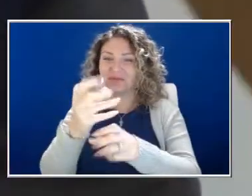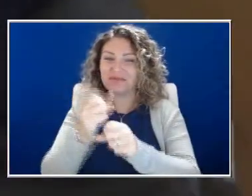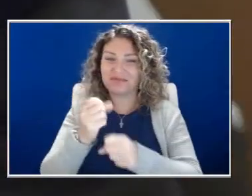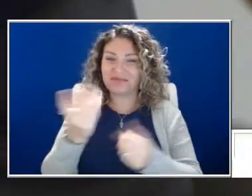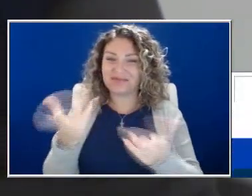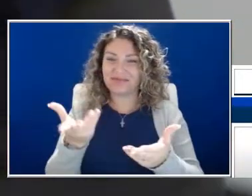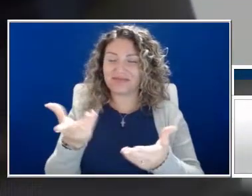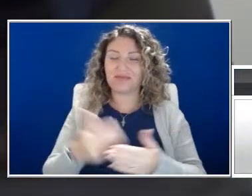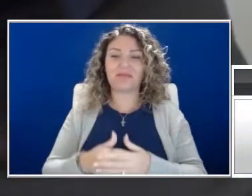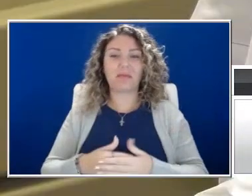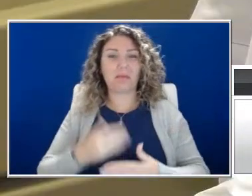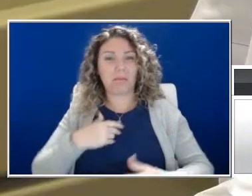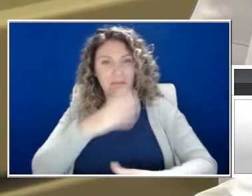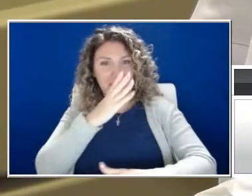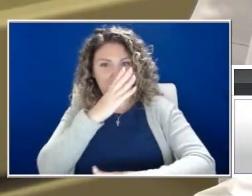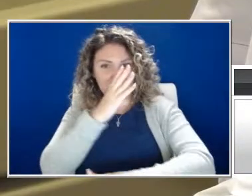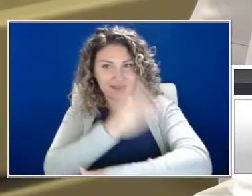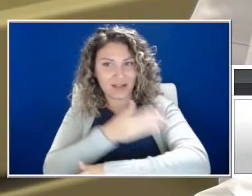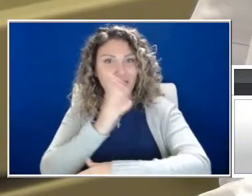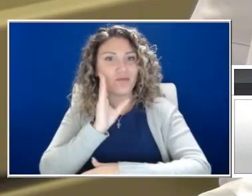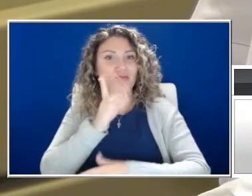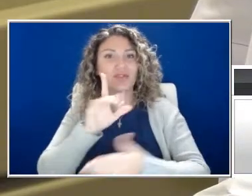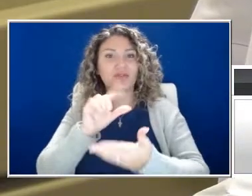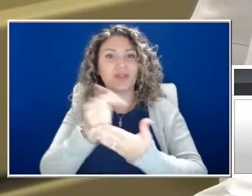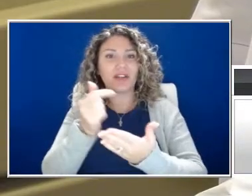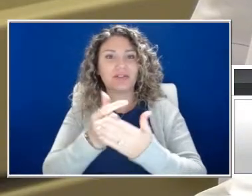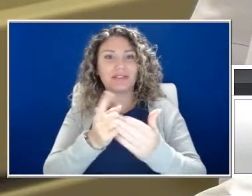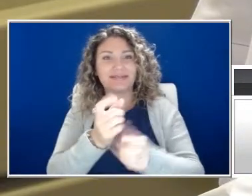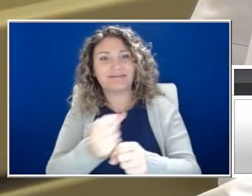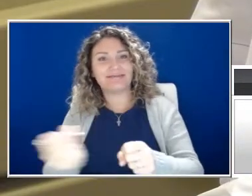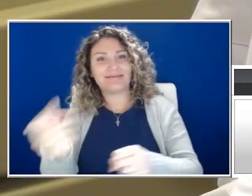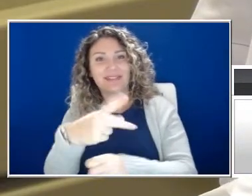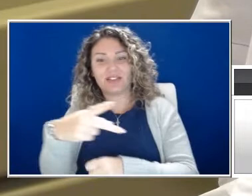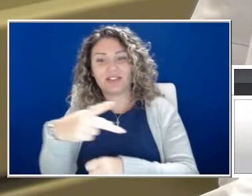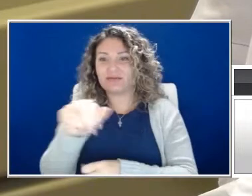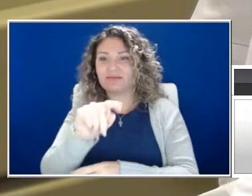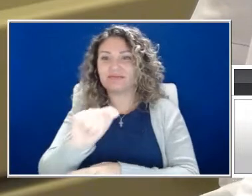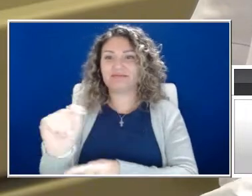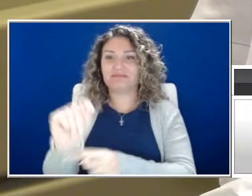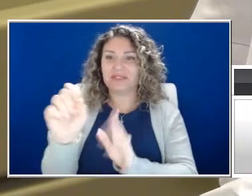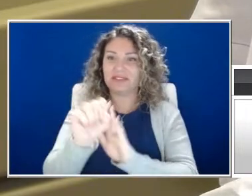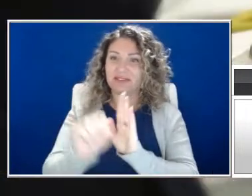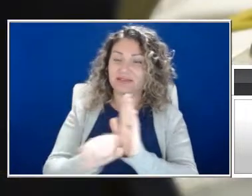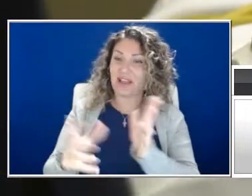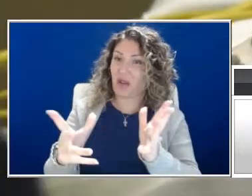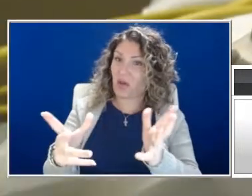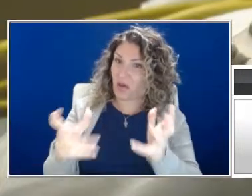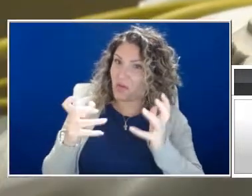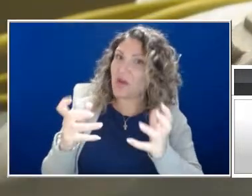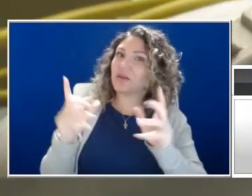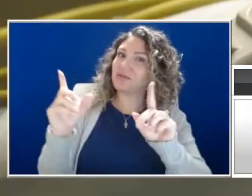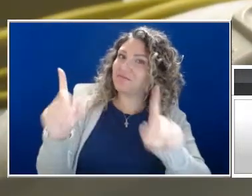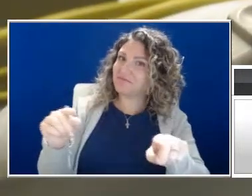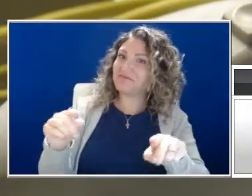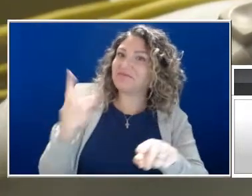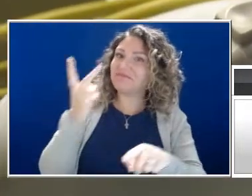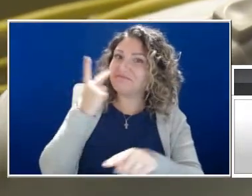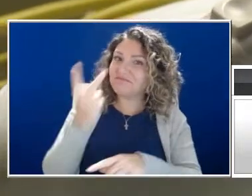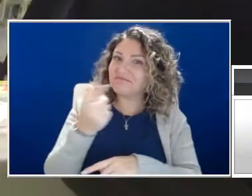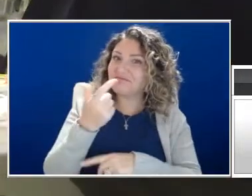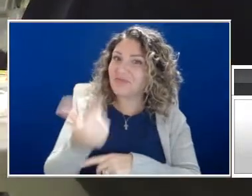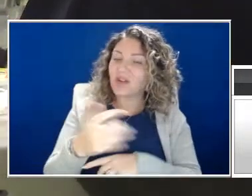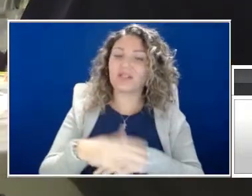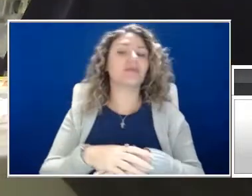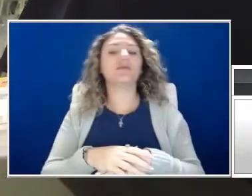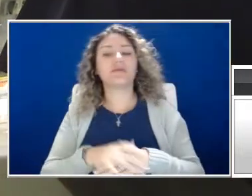going to graduate next year from Pitt State, so I really want to be there for that, for sure. And it looks like this